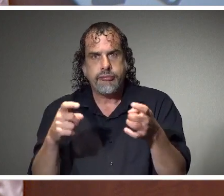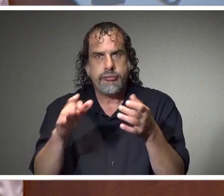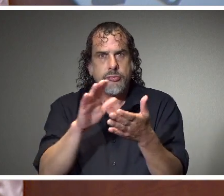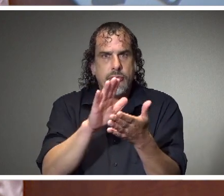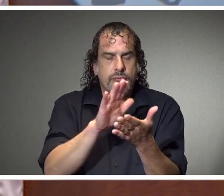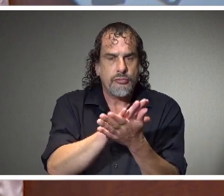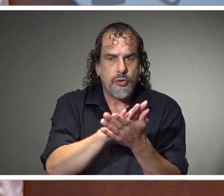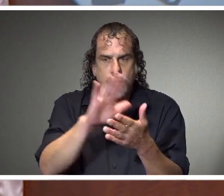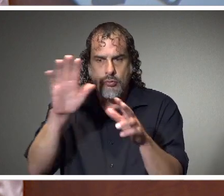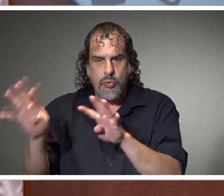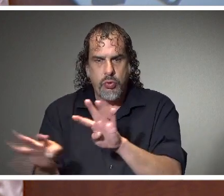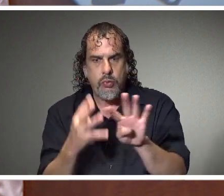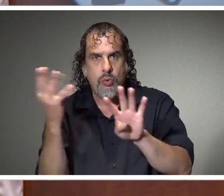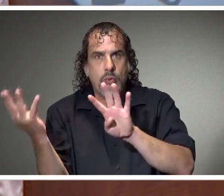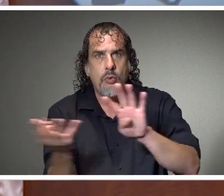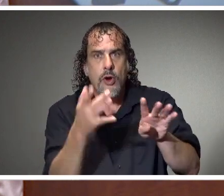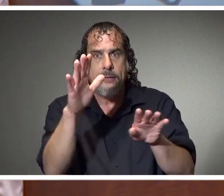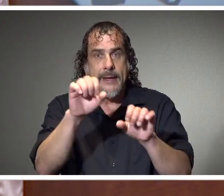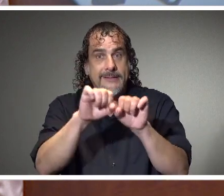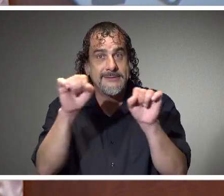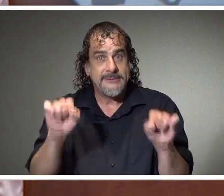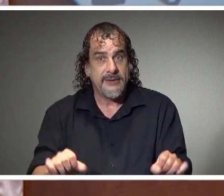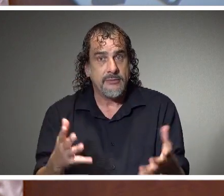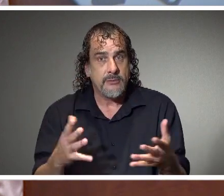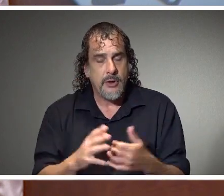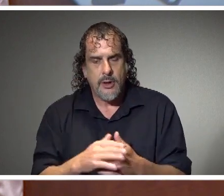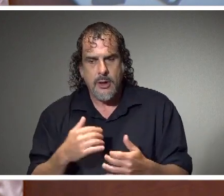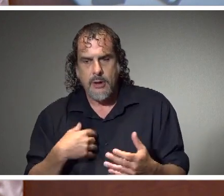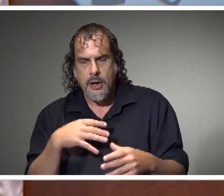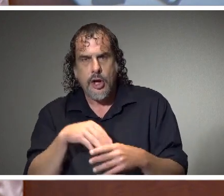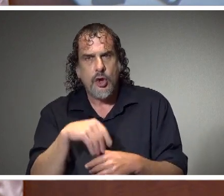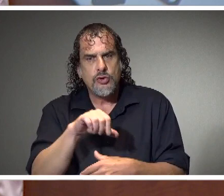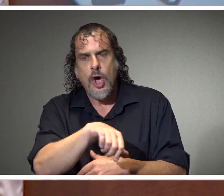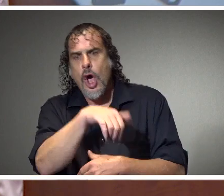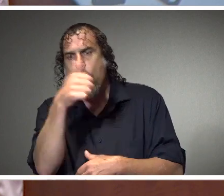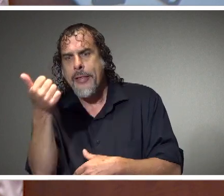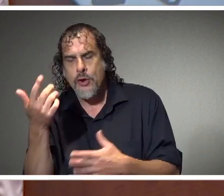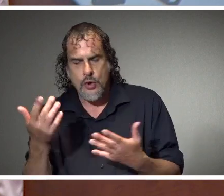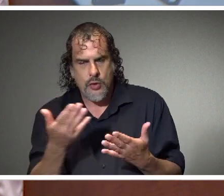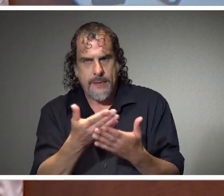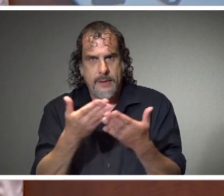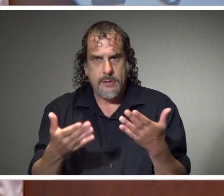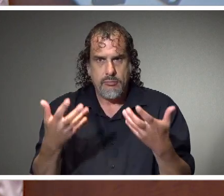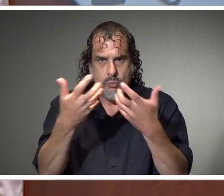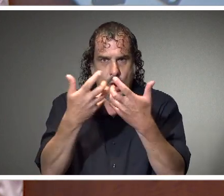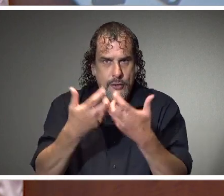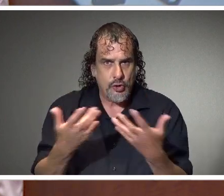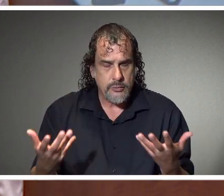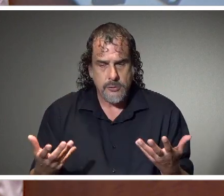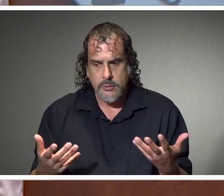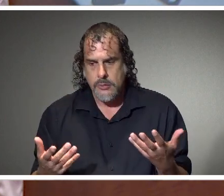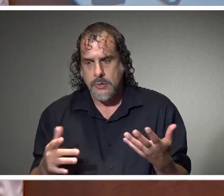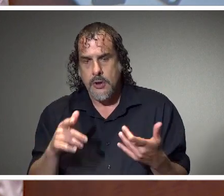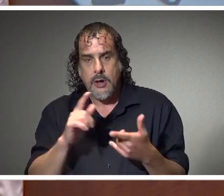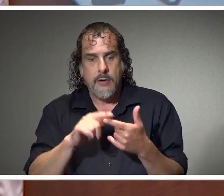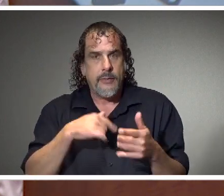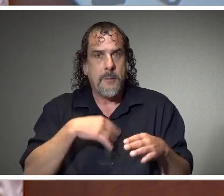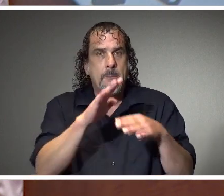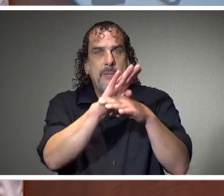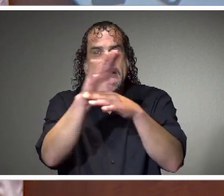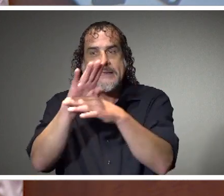through our systems. It includes other public institutions, includes the local workforce